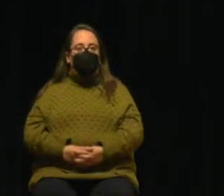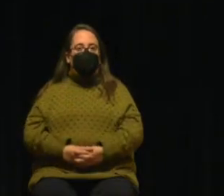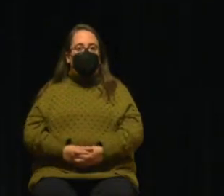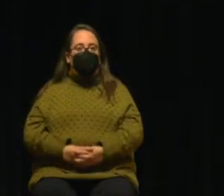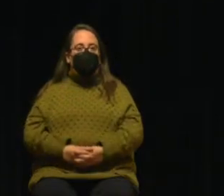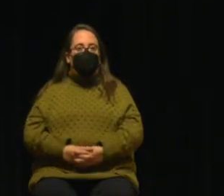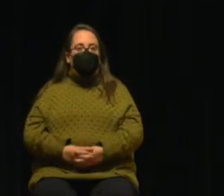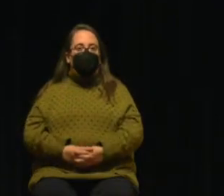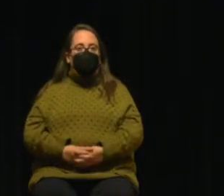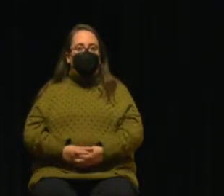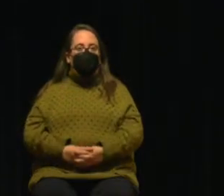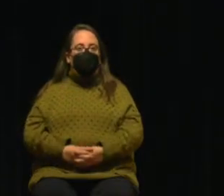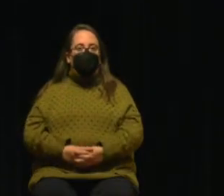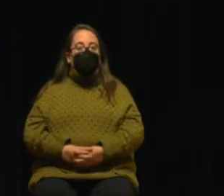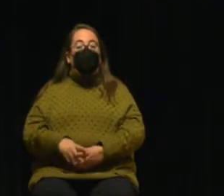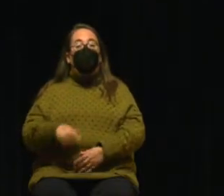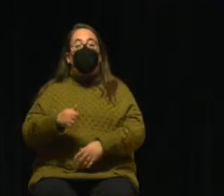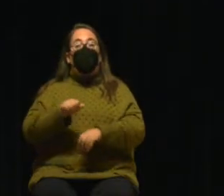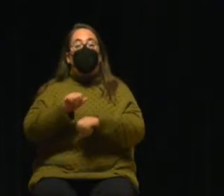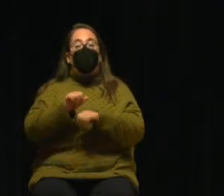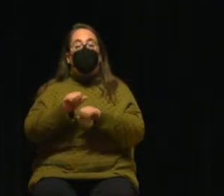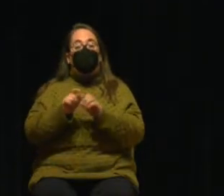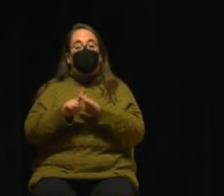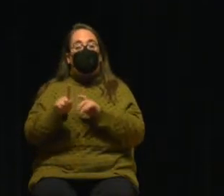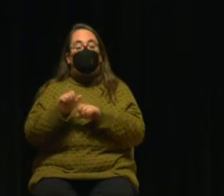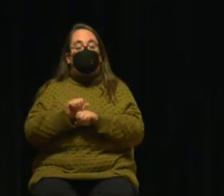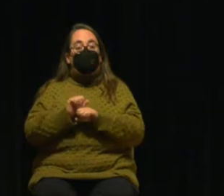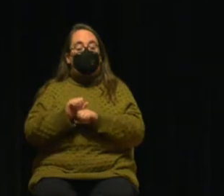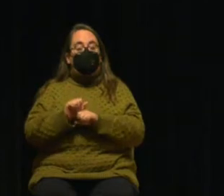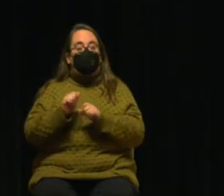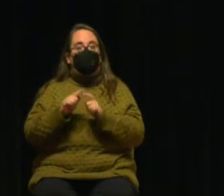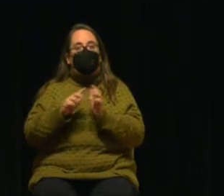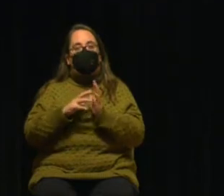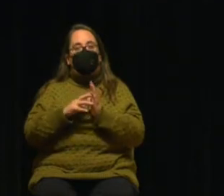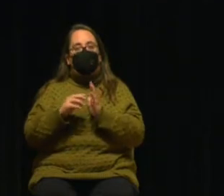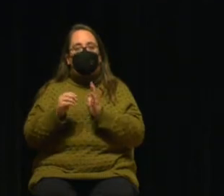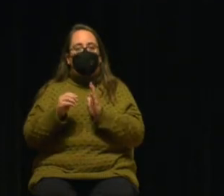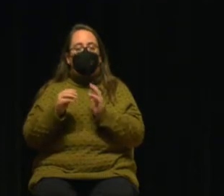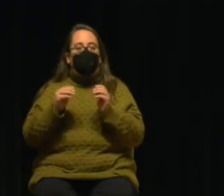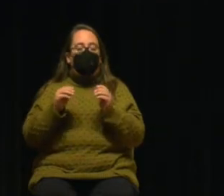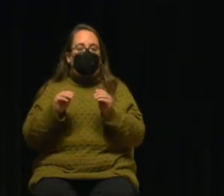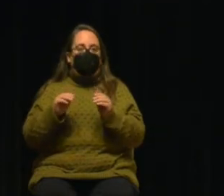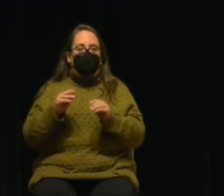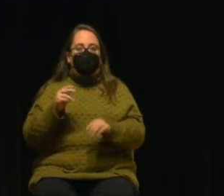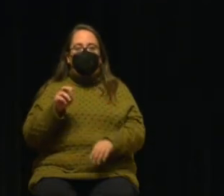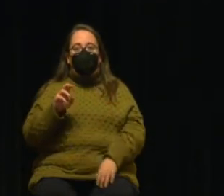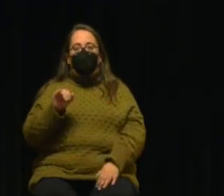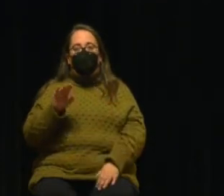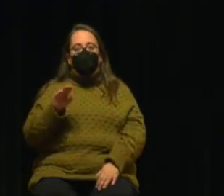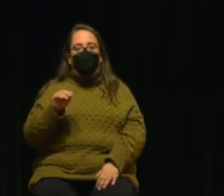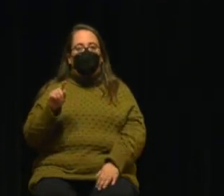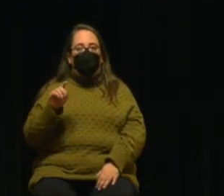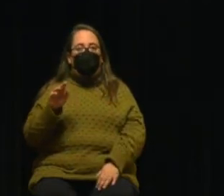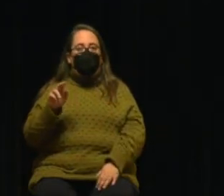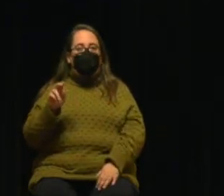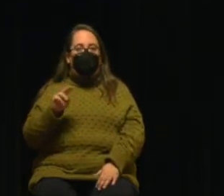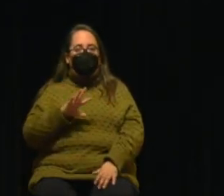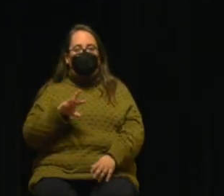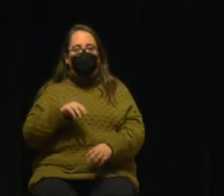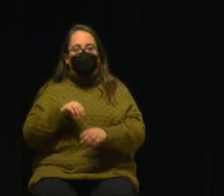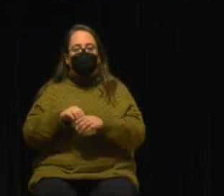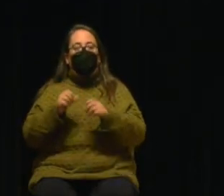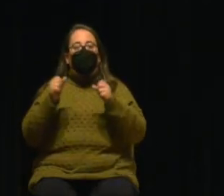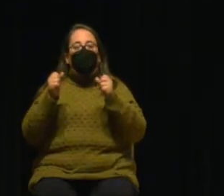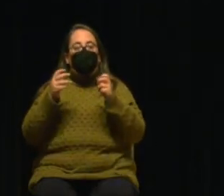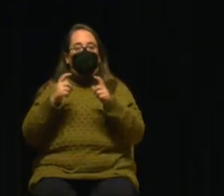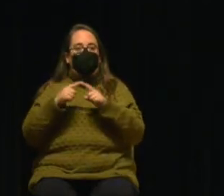Other fugitive slaves attempted to reproduce the ingenious methods of Henry Box Brown, including a number